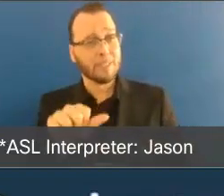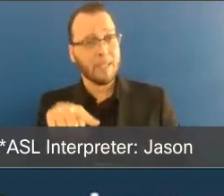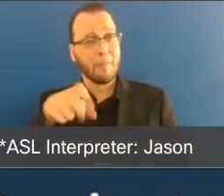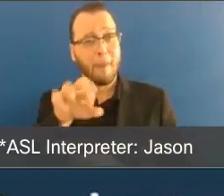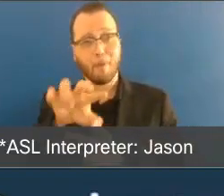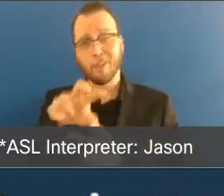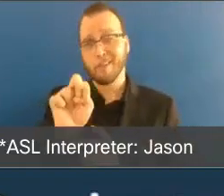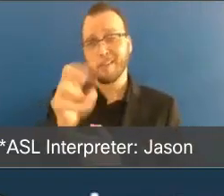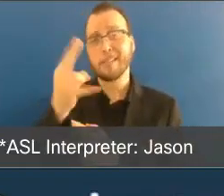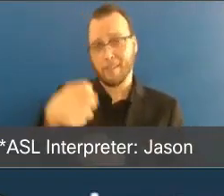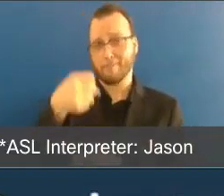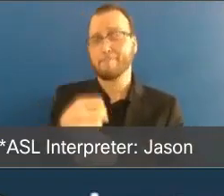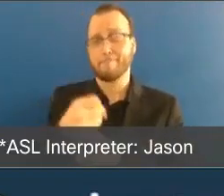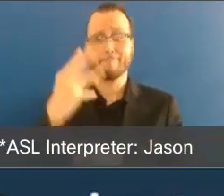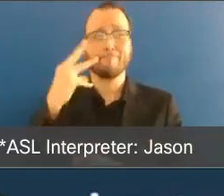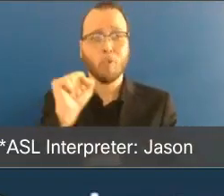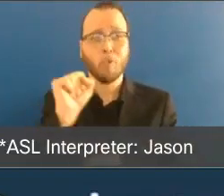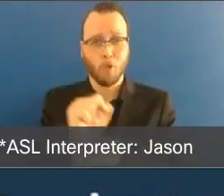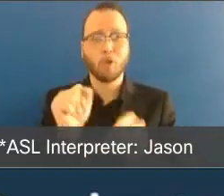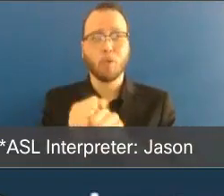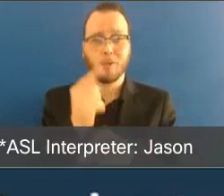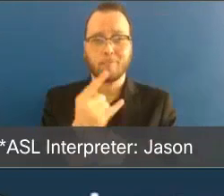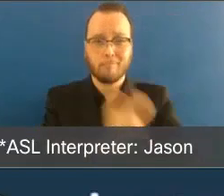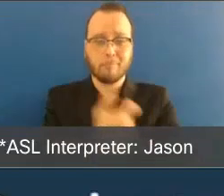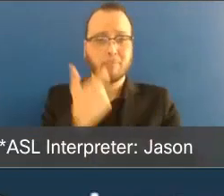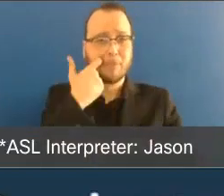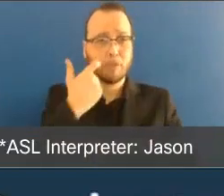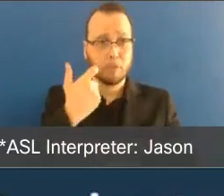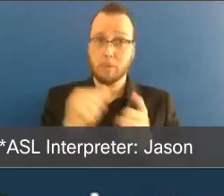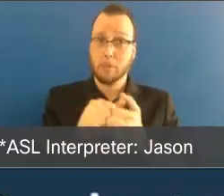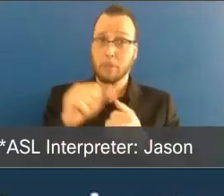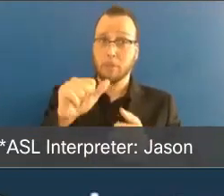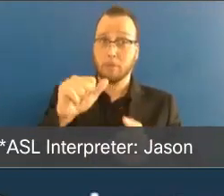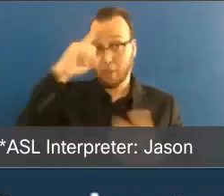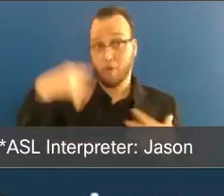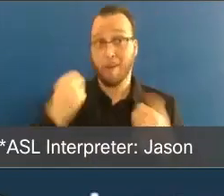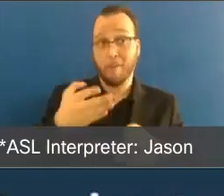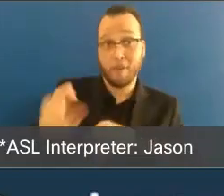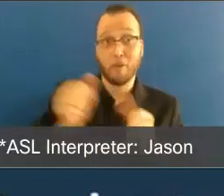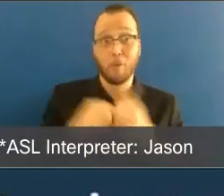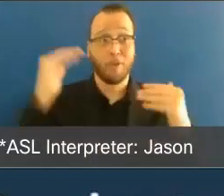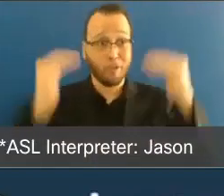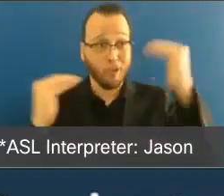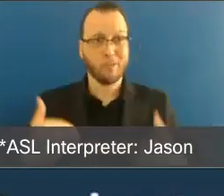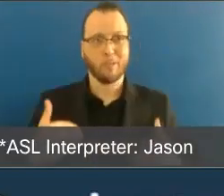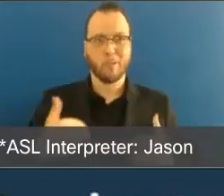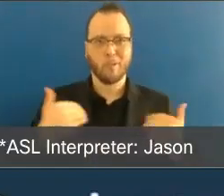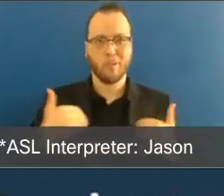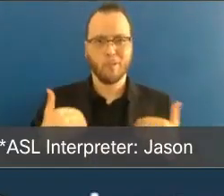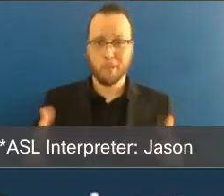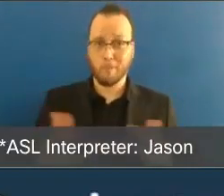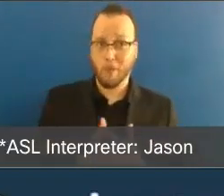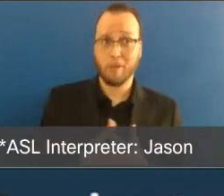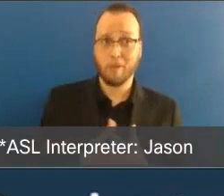years experience working in the substance abuse and mental health field with adults, youth, perinatal, co-occurring, and forensic